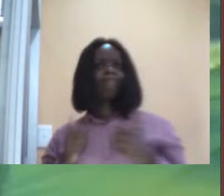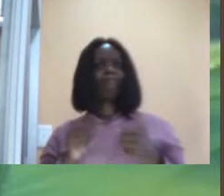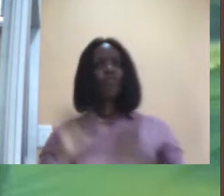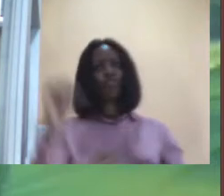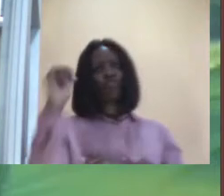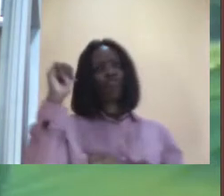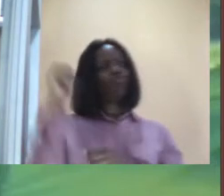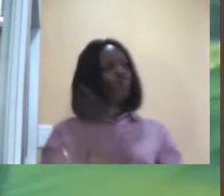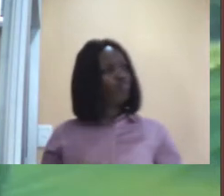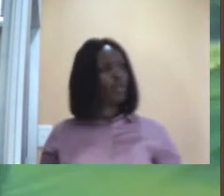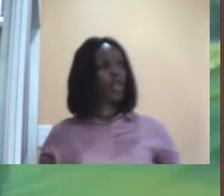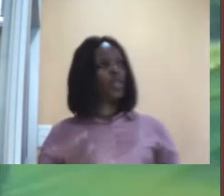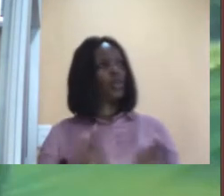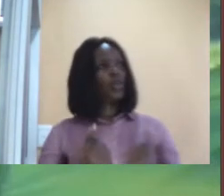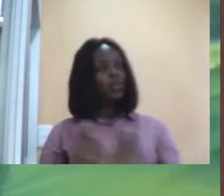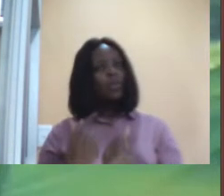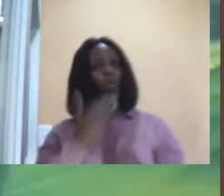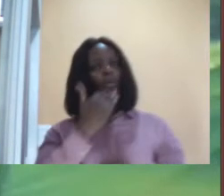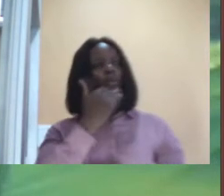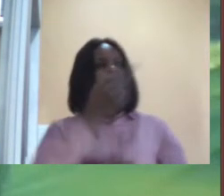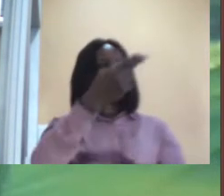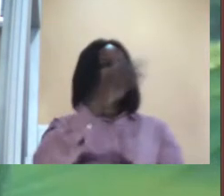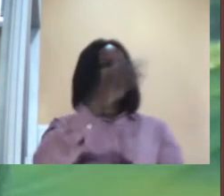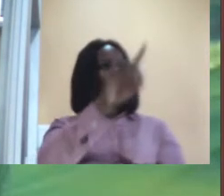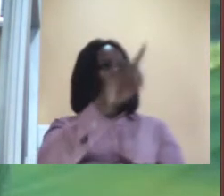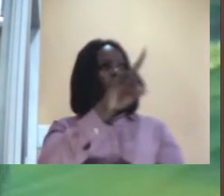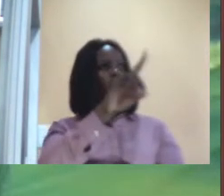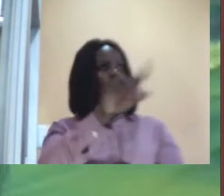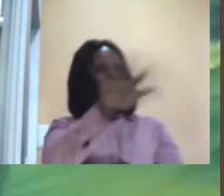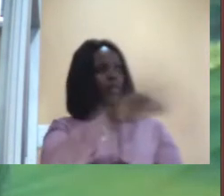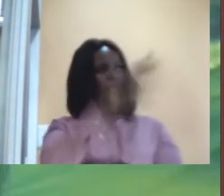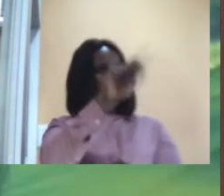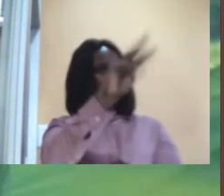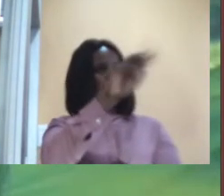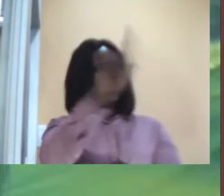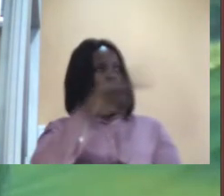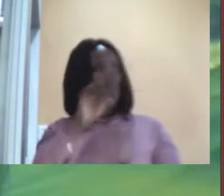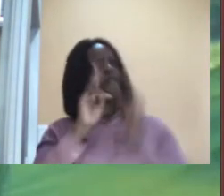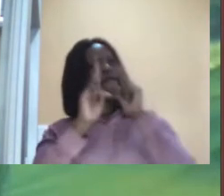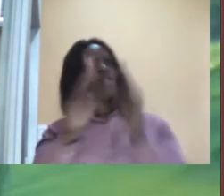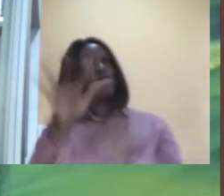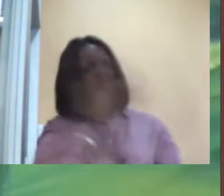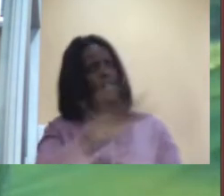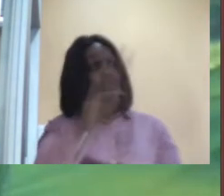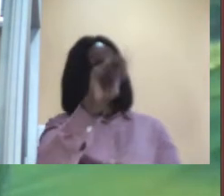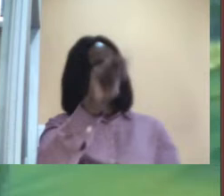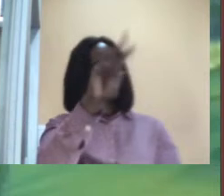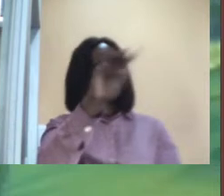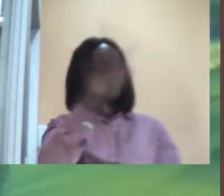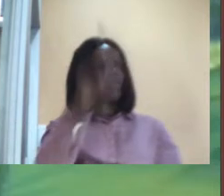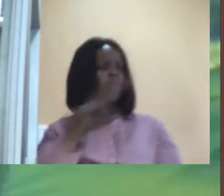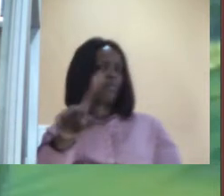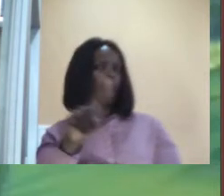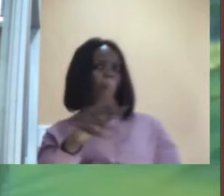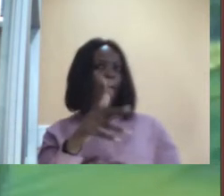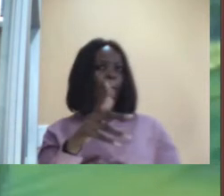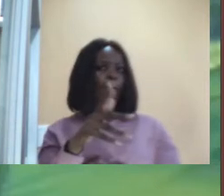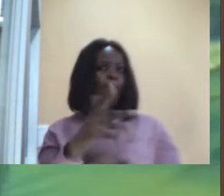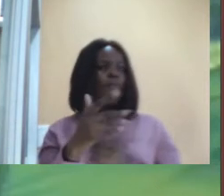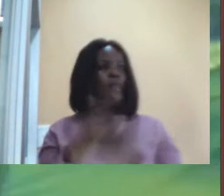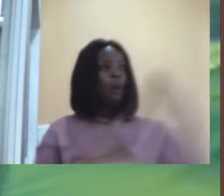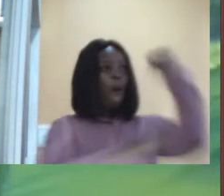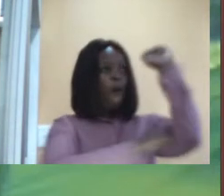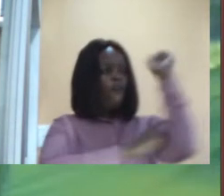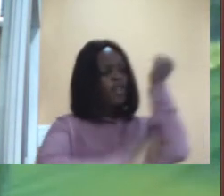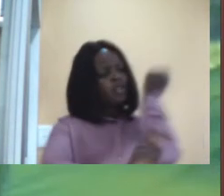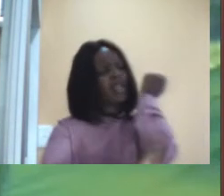yesterday, the HOD was in Umzimkulu, dealing with the matter of Umzimkulu. The temporal offices have